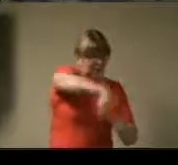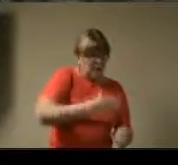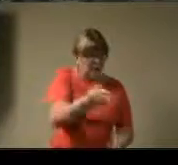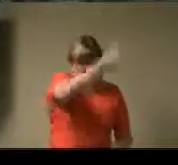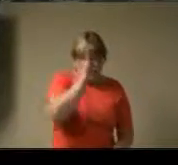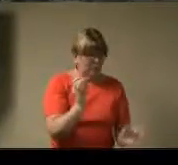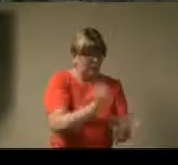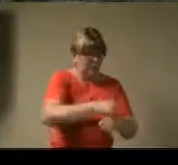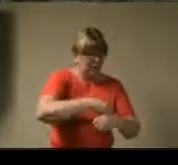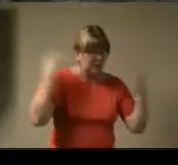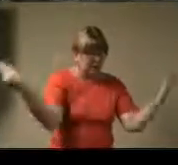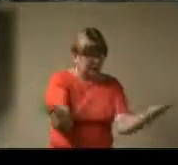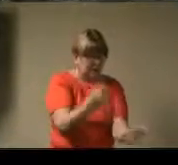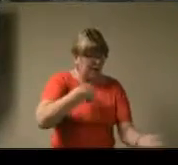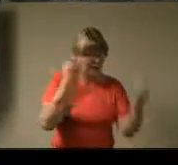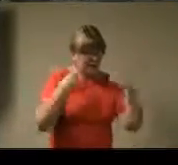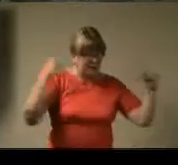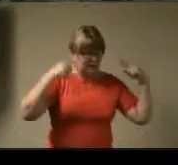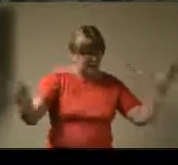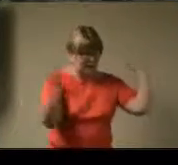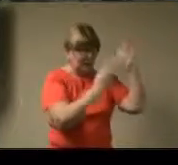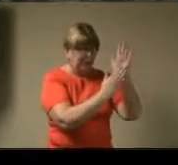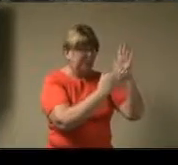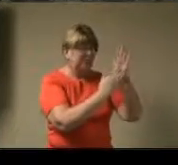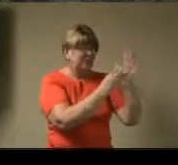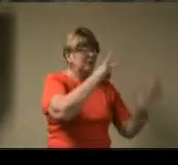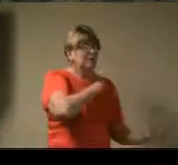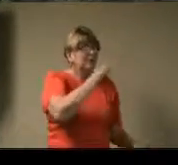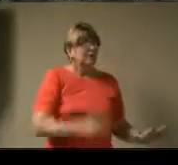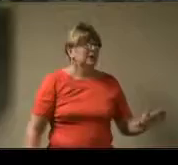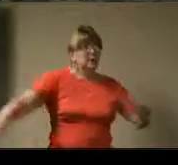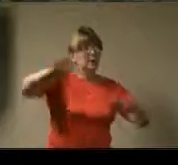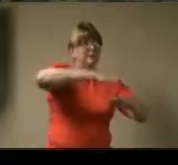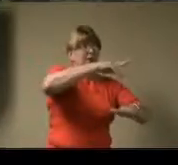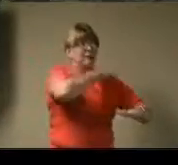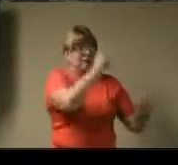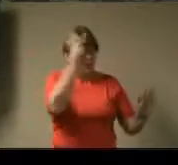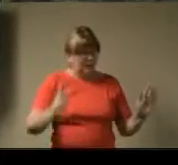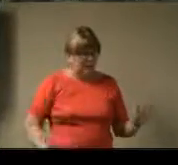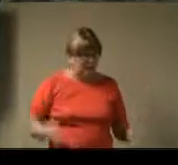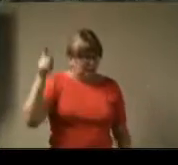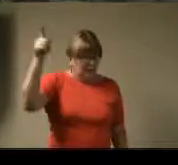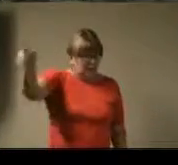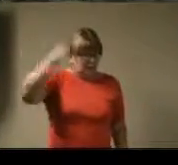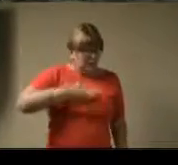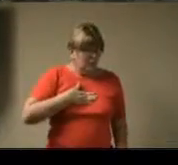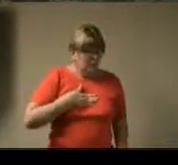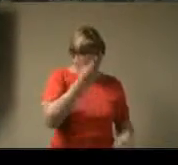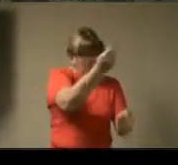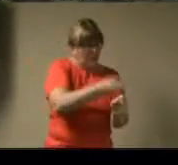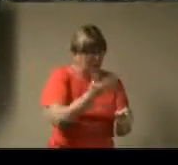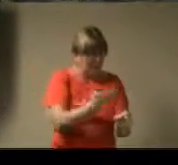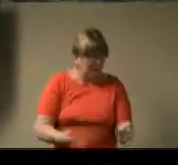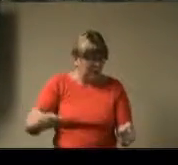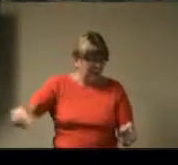come all creation I sing praise to the King of Kings